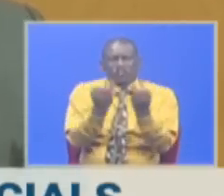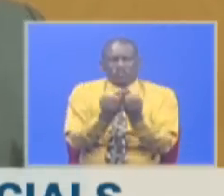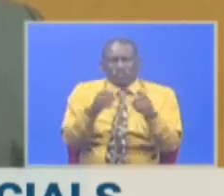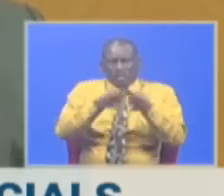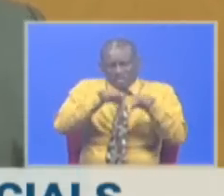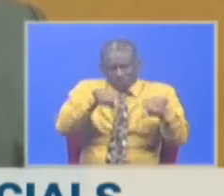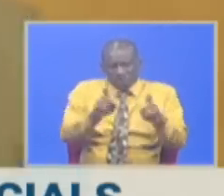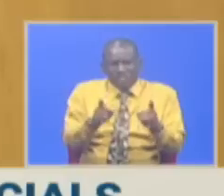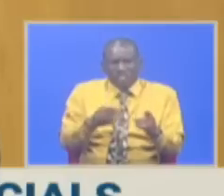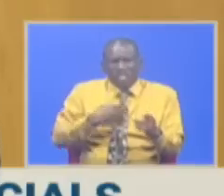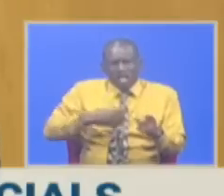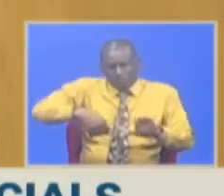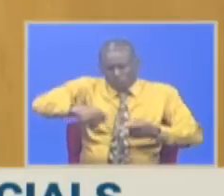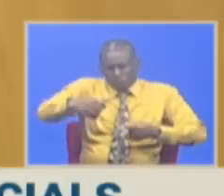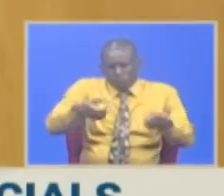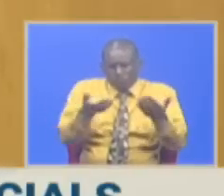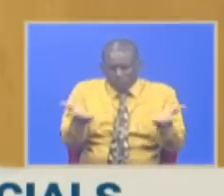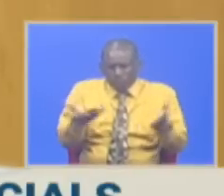have procured goods